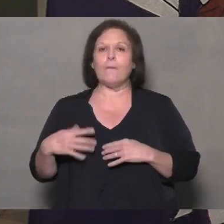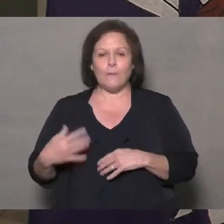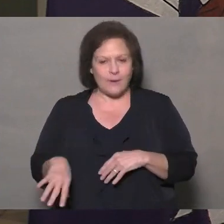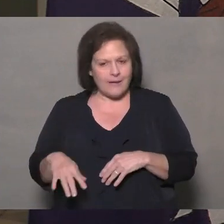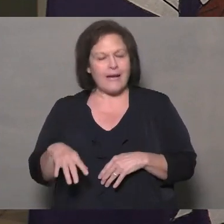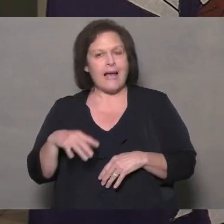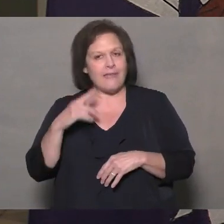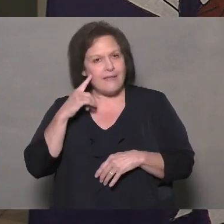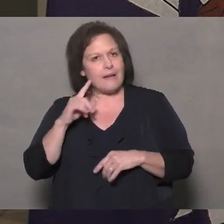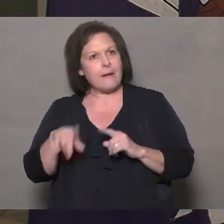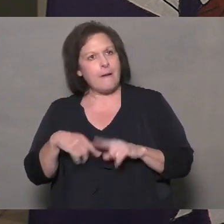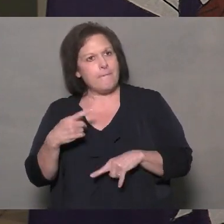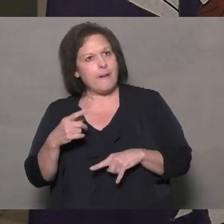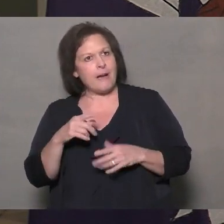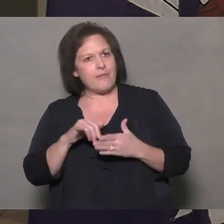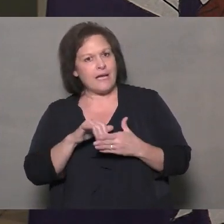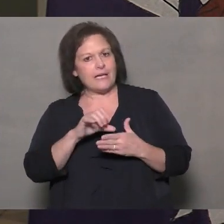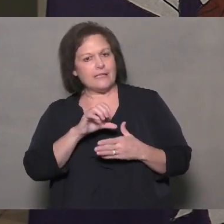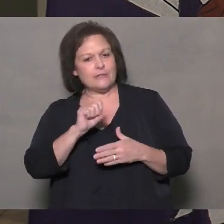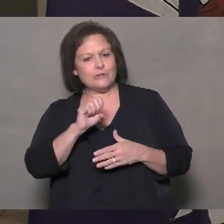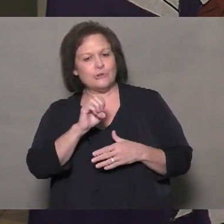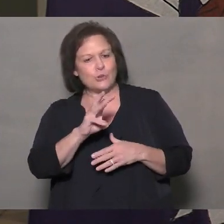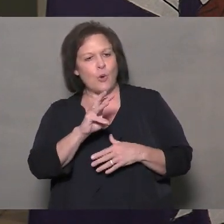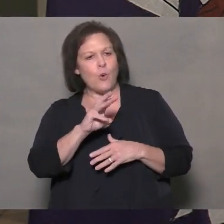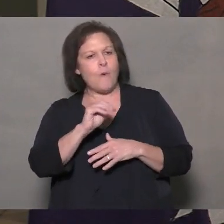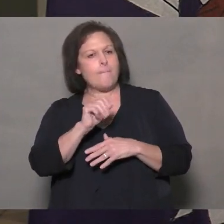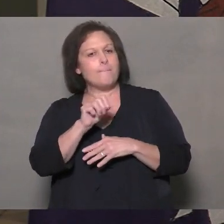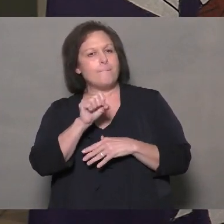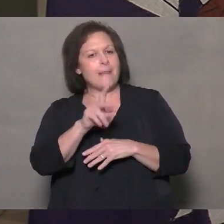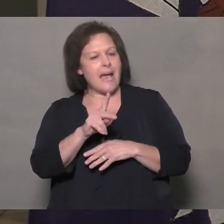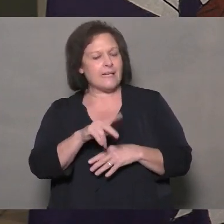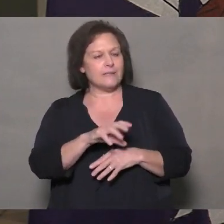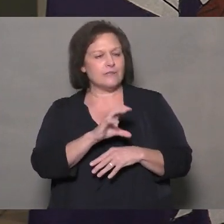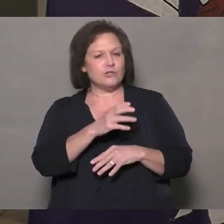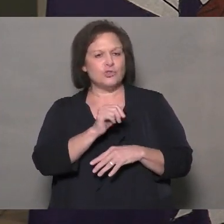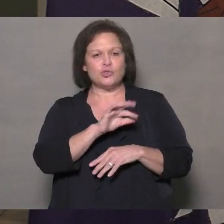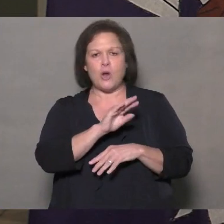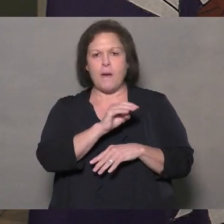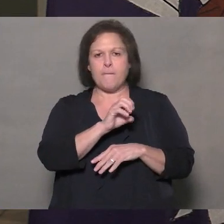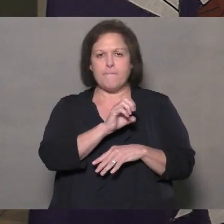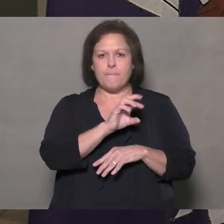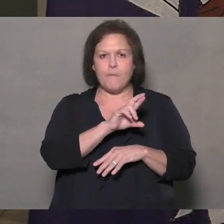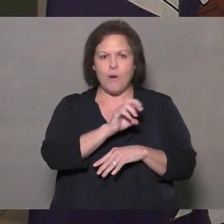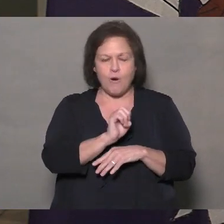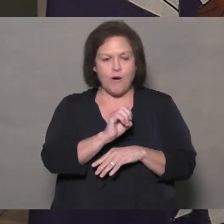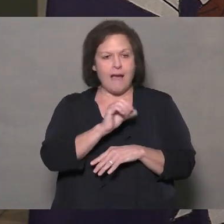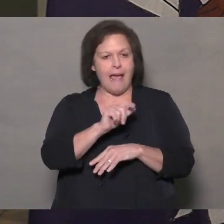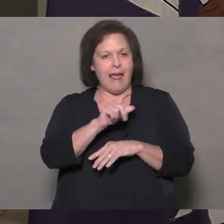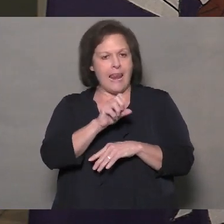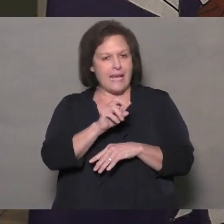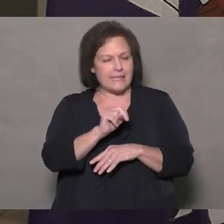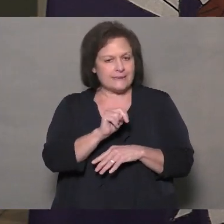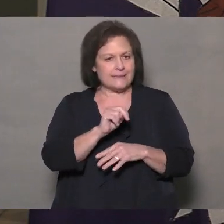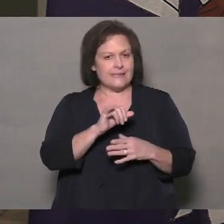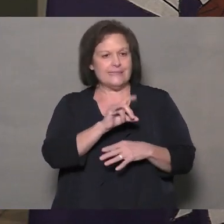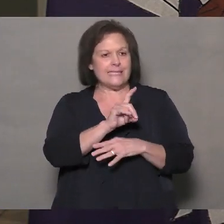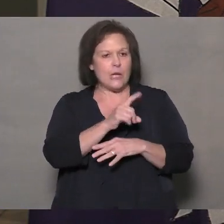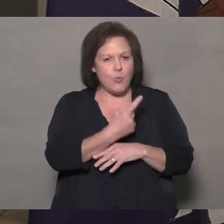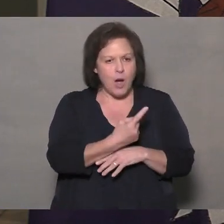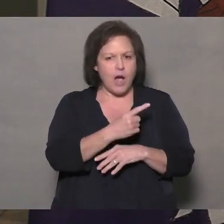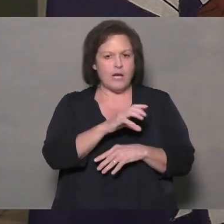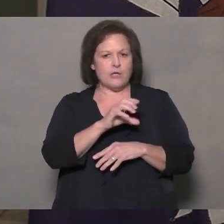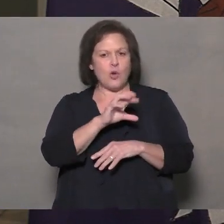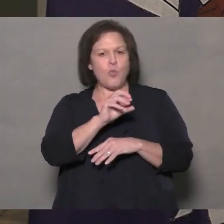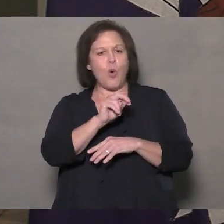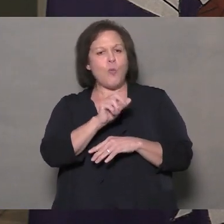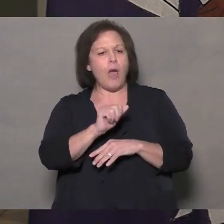I think about the So Dat Mask program, Shamar Allen's Quarantine and Chill, and D1's Corona